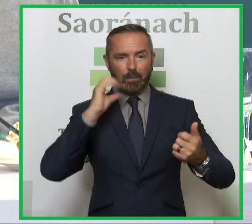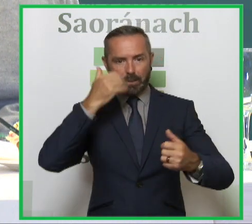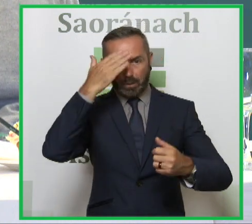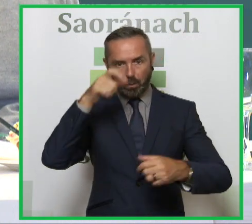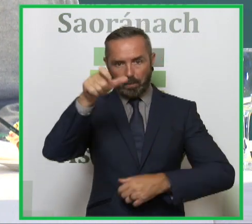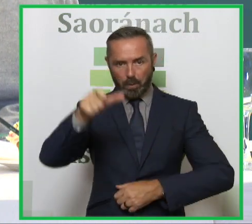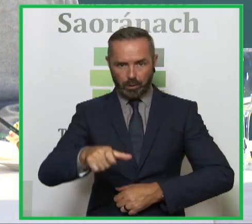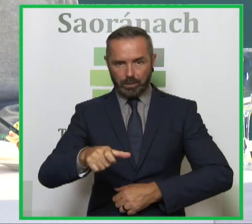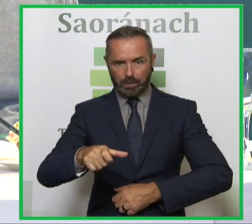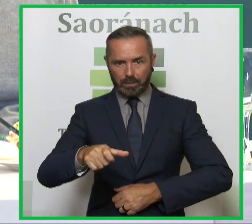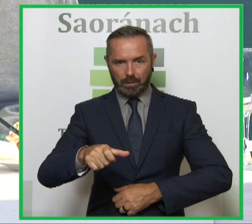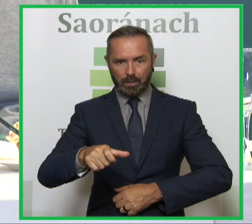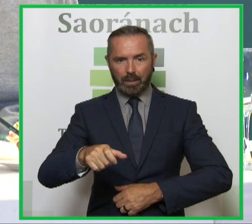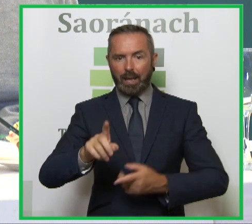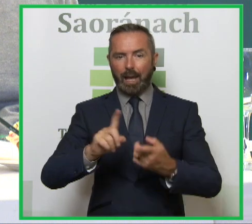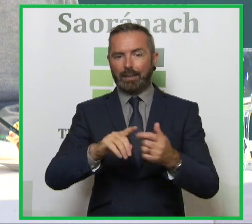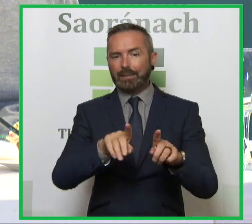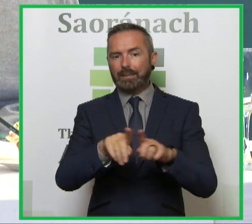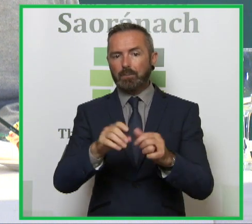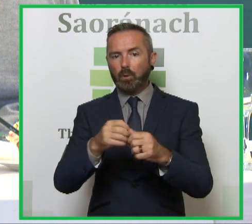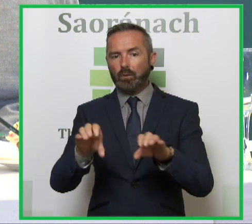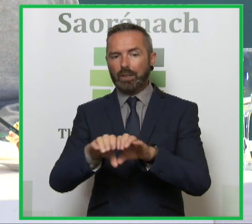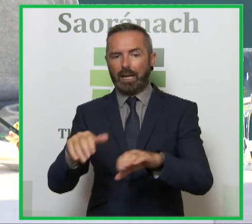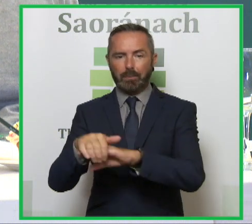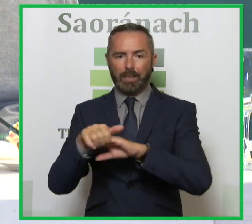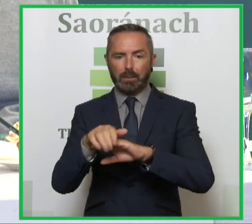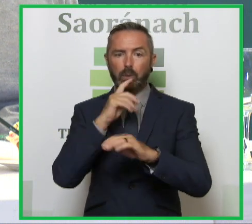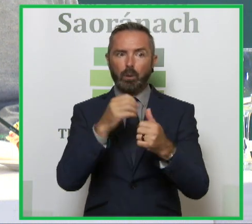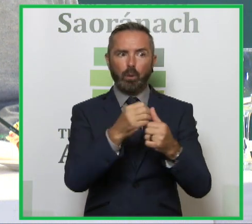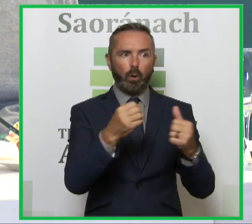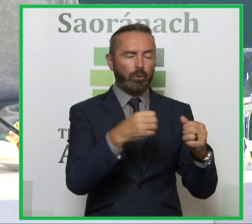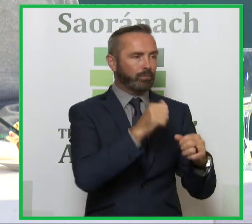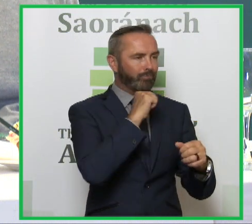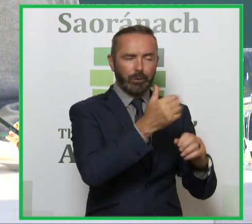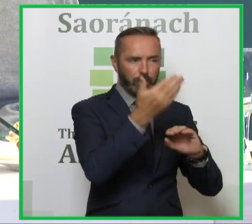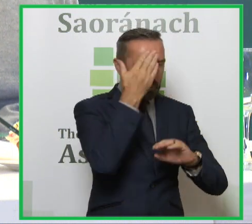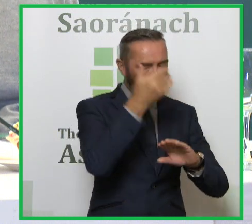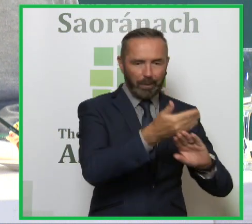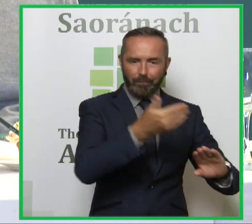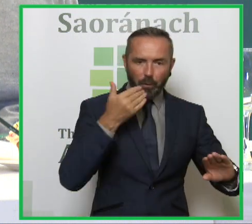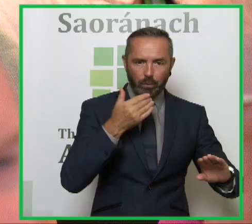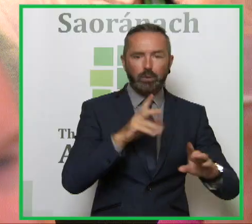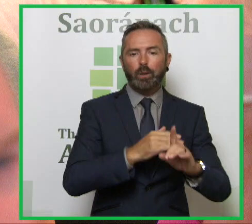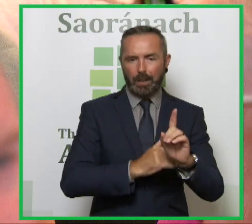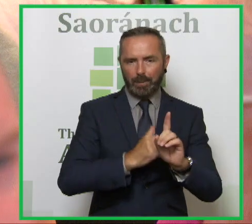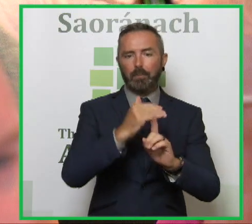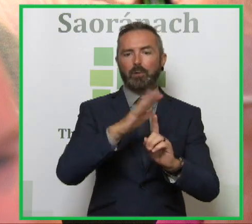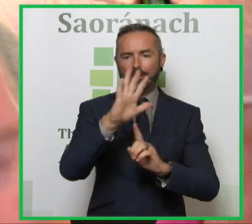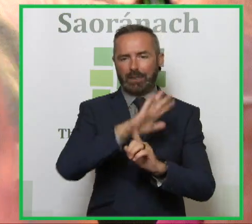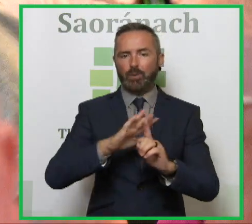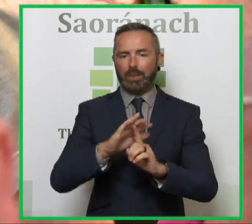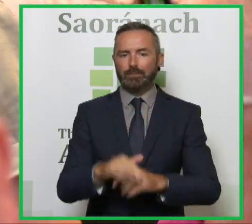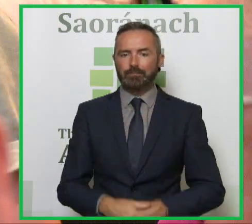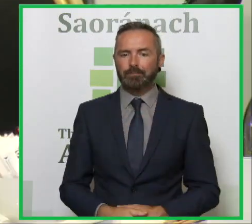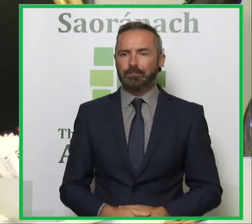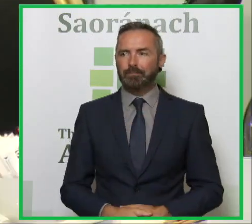personal level, and so did one of my other classmates. But loads of my other classmates got to know them better, which made it even better. And